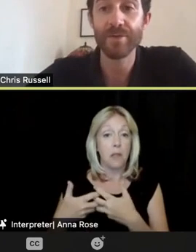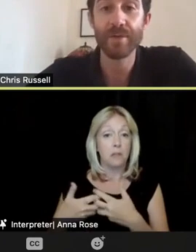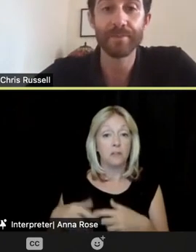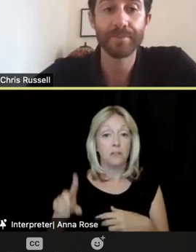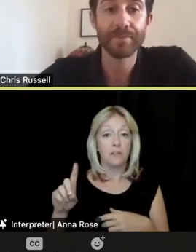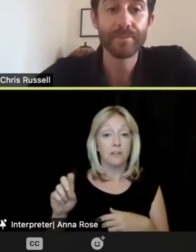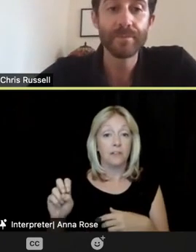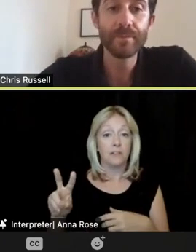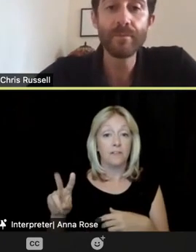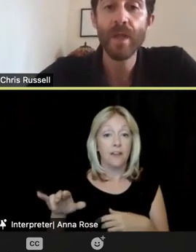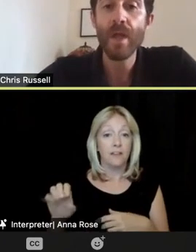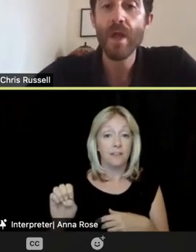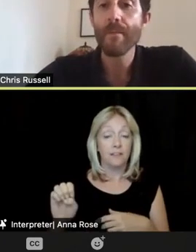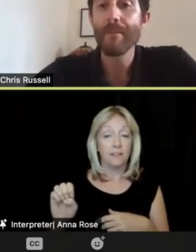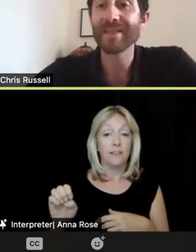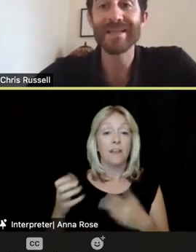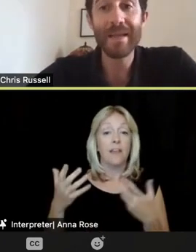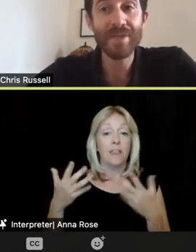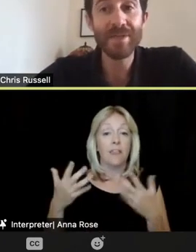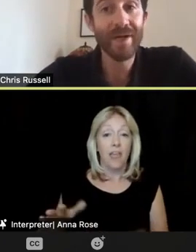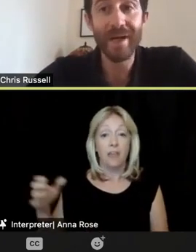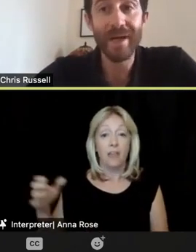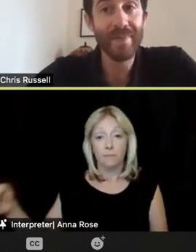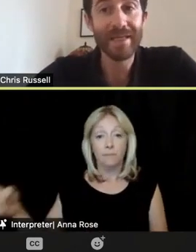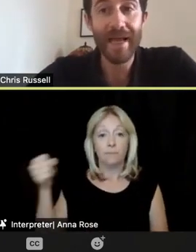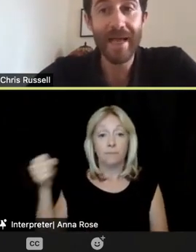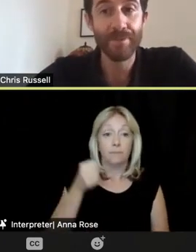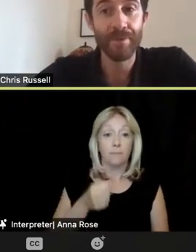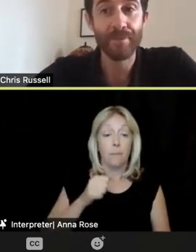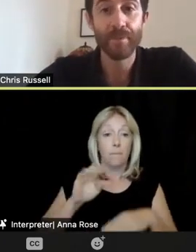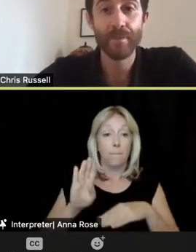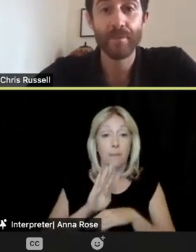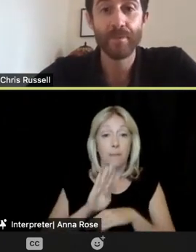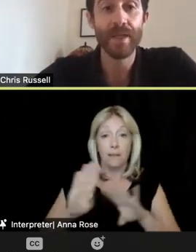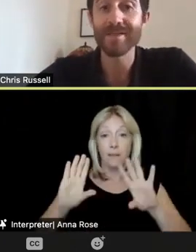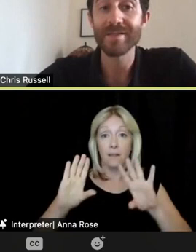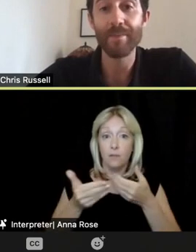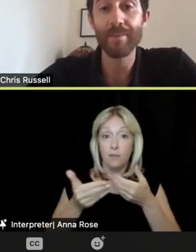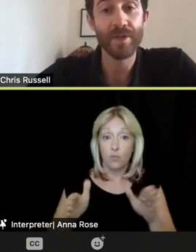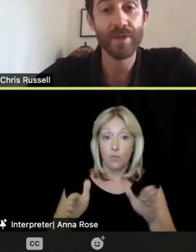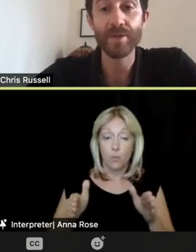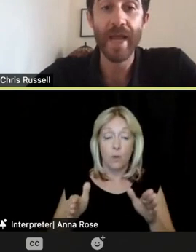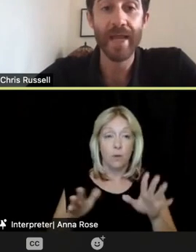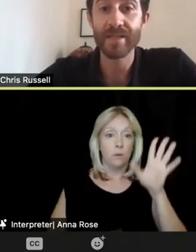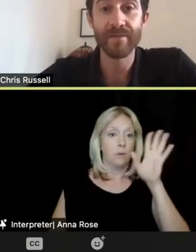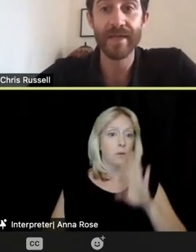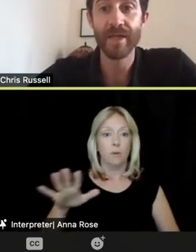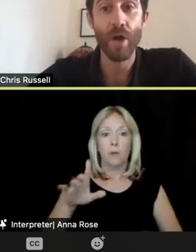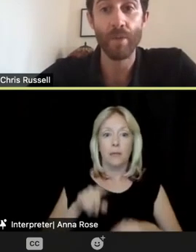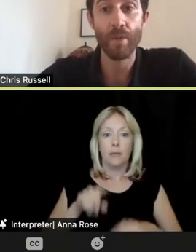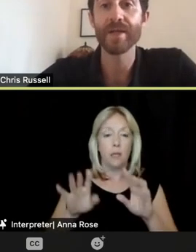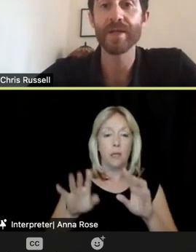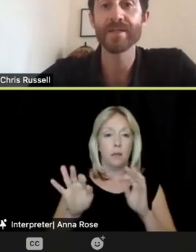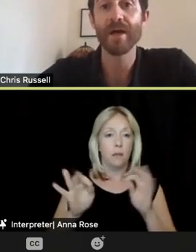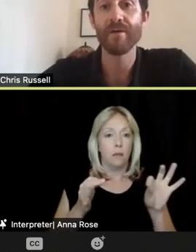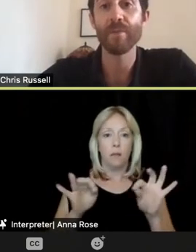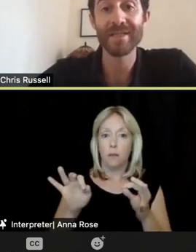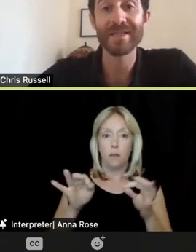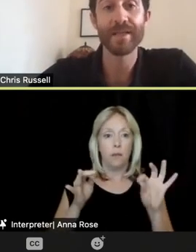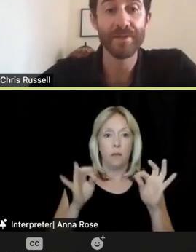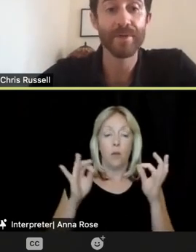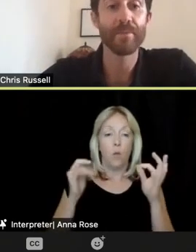device for that student. But that same student in a busy classroom is not able to use the eye gaze device at all